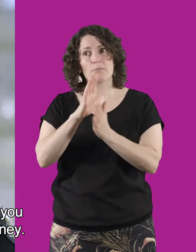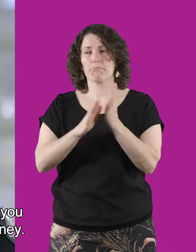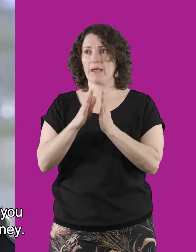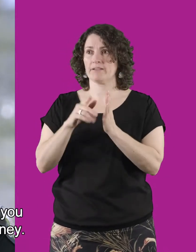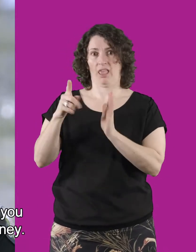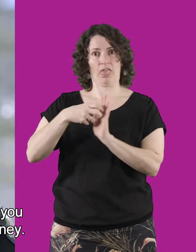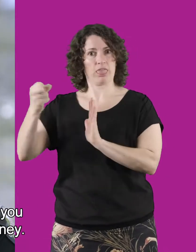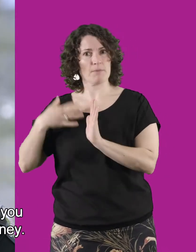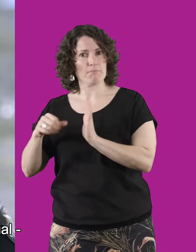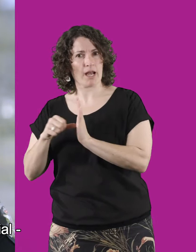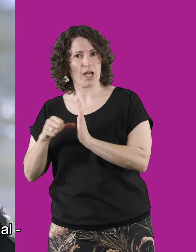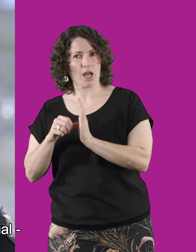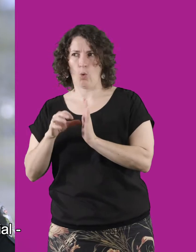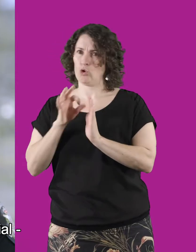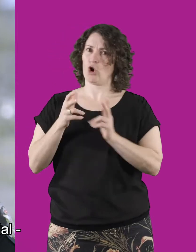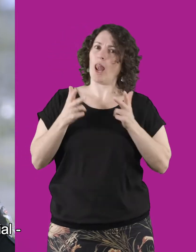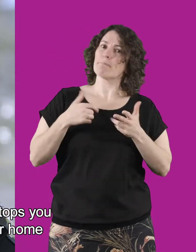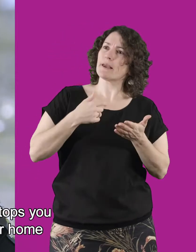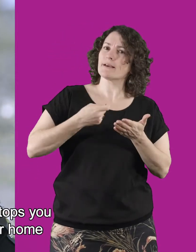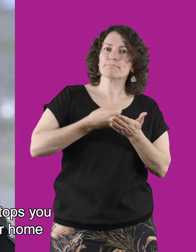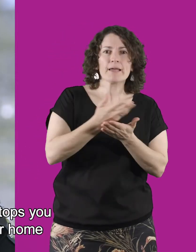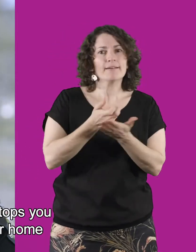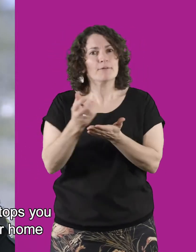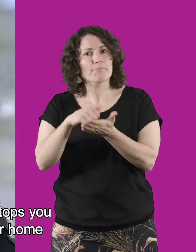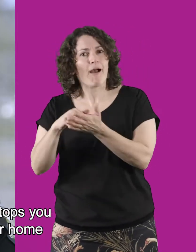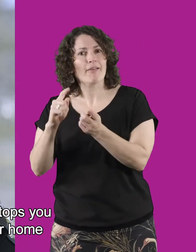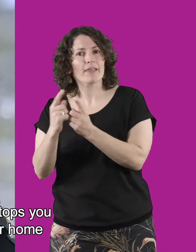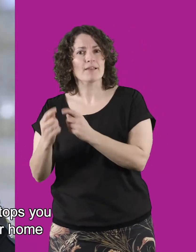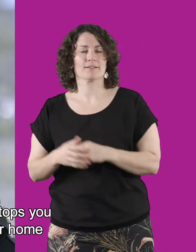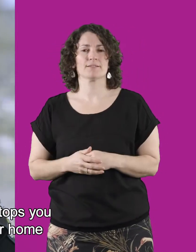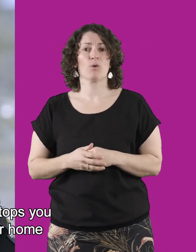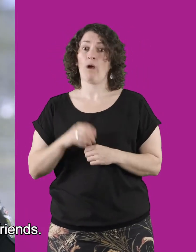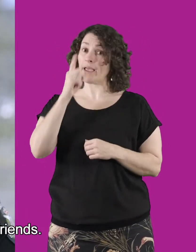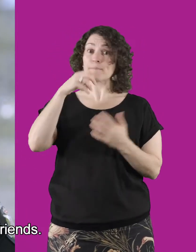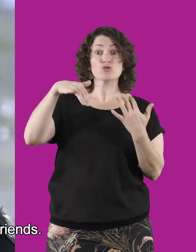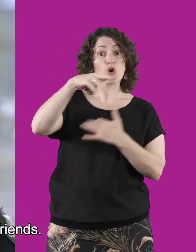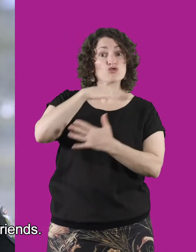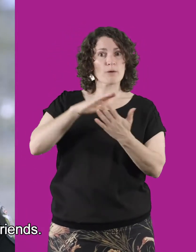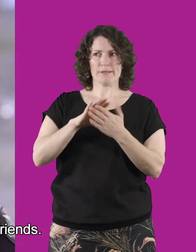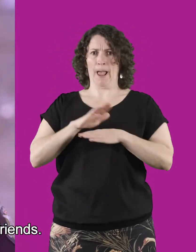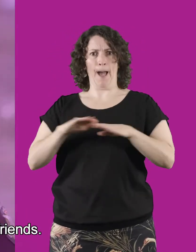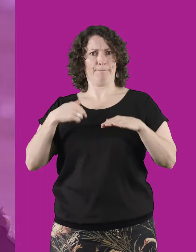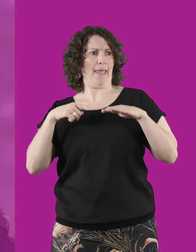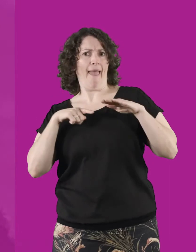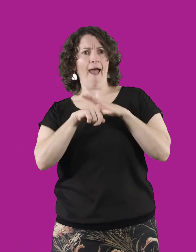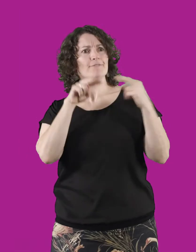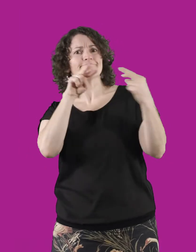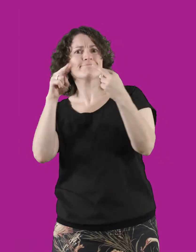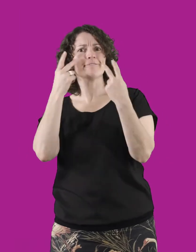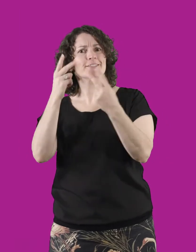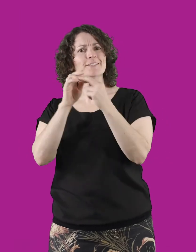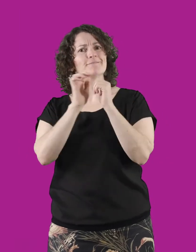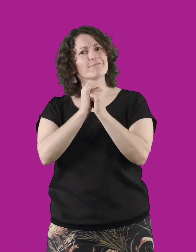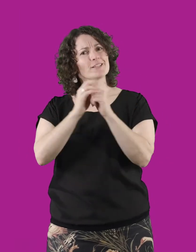doesn't let you have your money. It can be social, where someone stops you from leaving your home or seeing your family and friends.